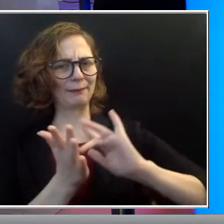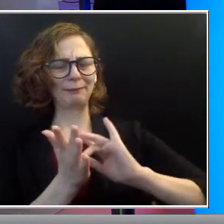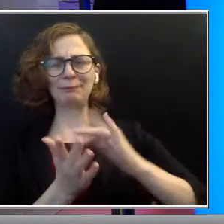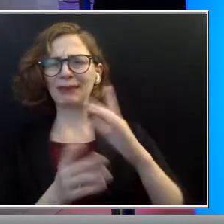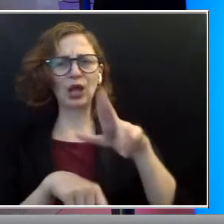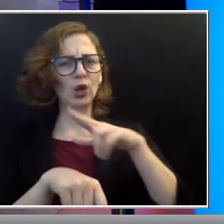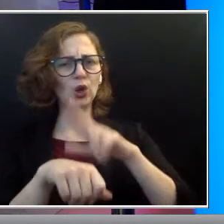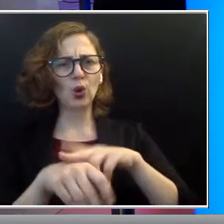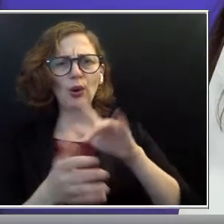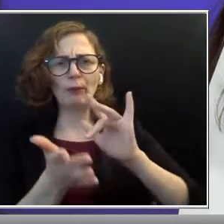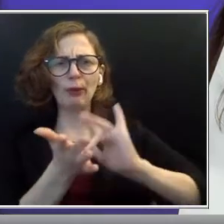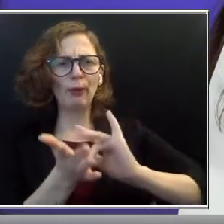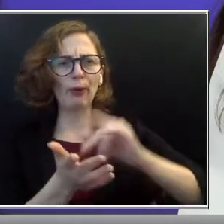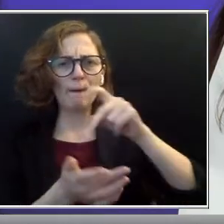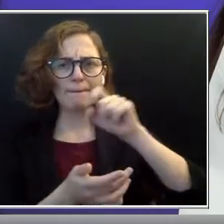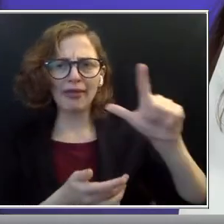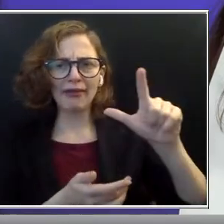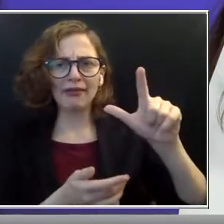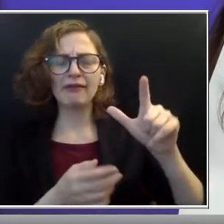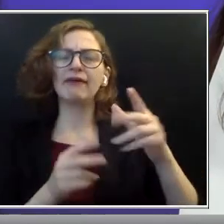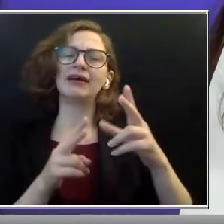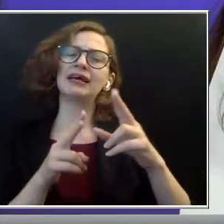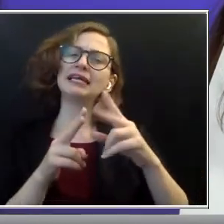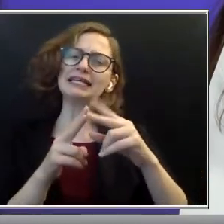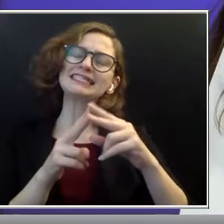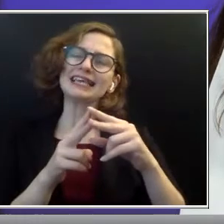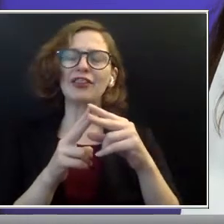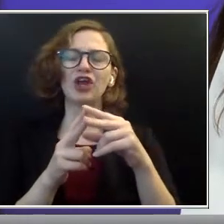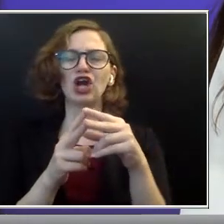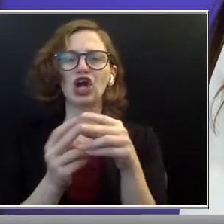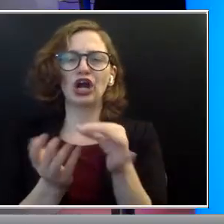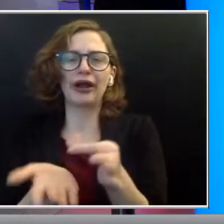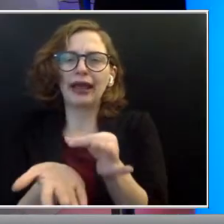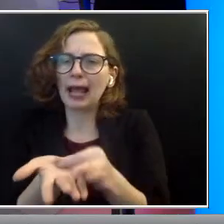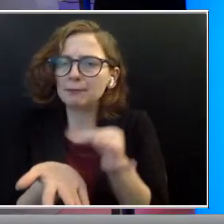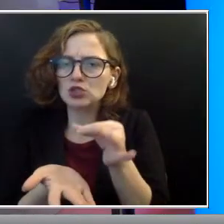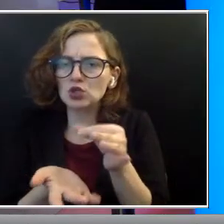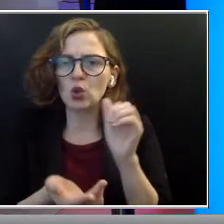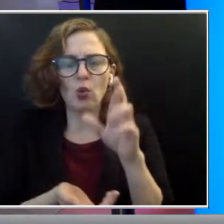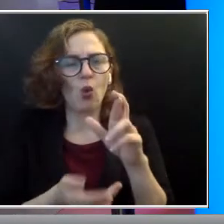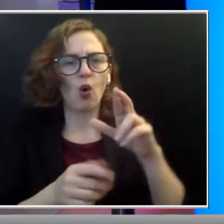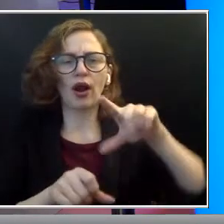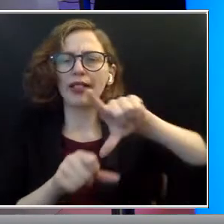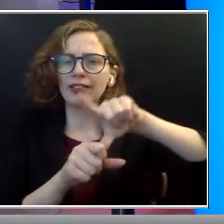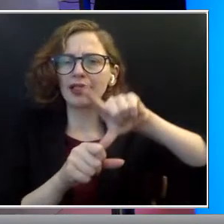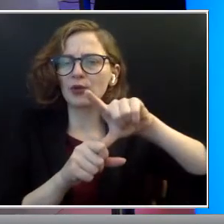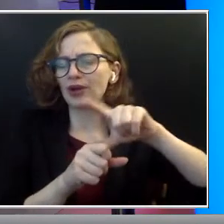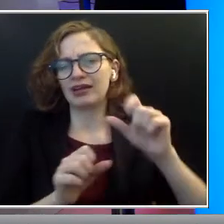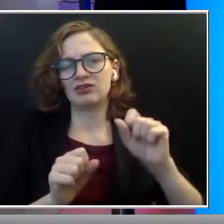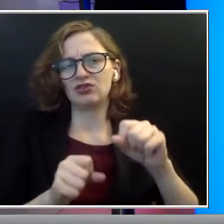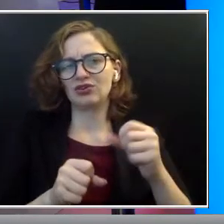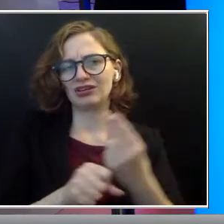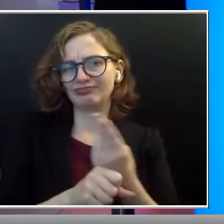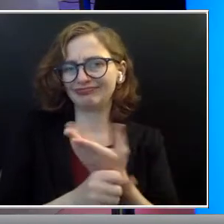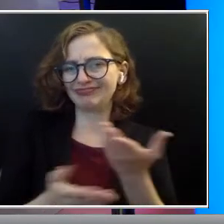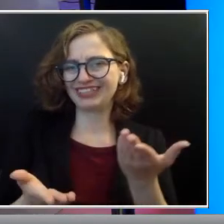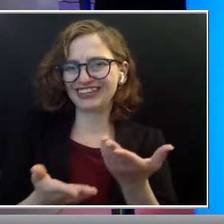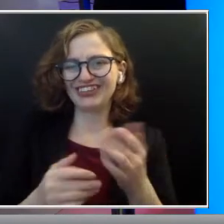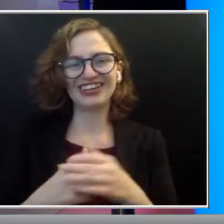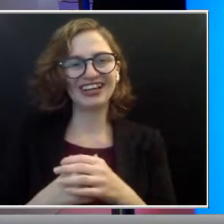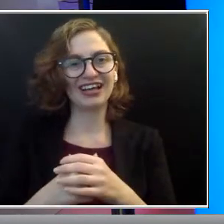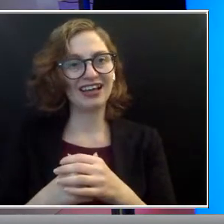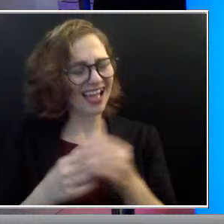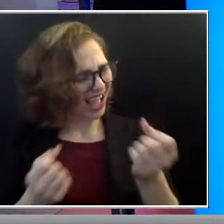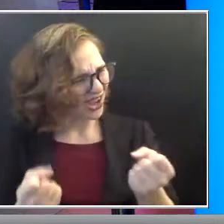capsule or a liquid that you take in our nuclear medicine offices here at KU. And how much liquid would it be? A shot, a drink? You know, I haven't ever taken